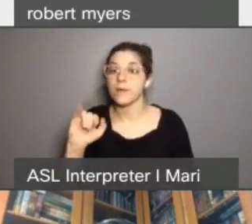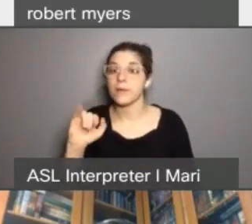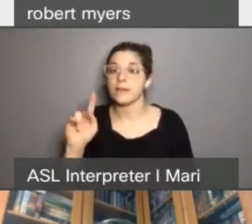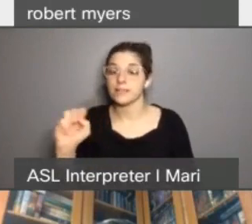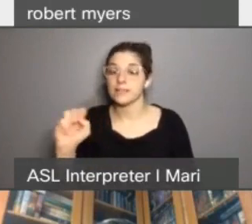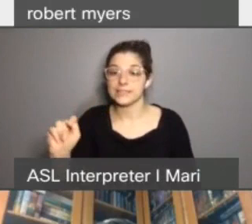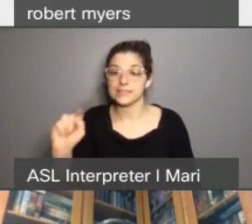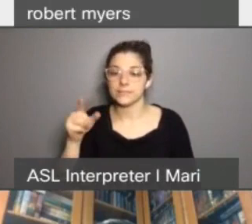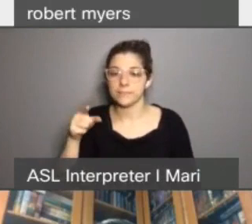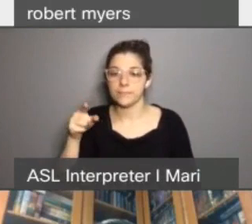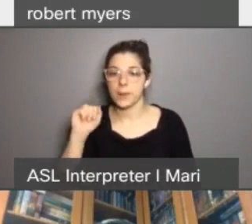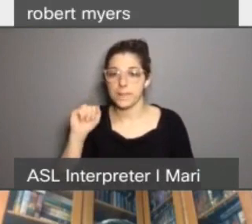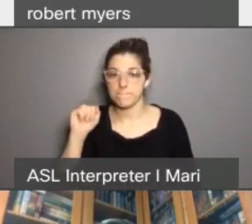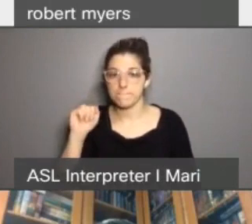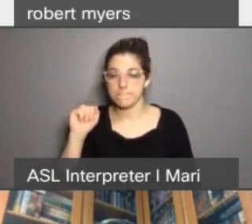Tripodi.